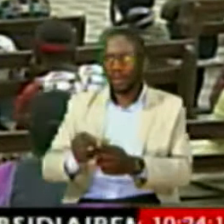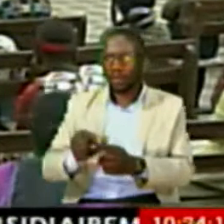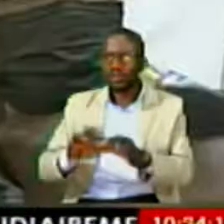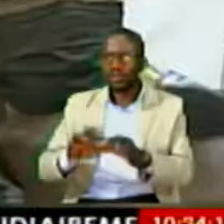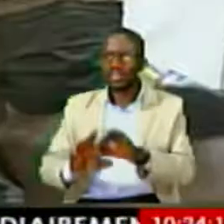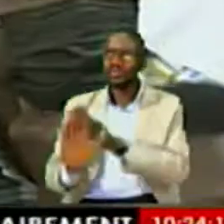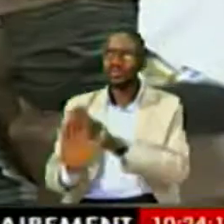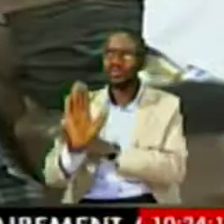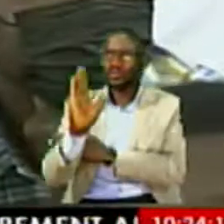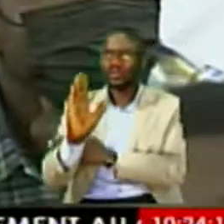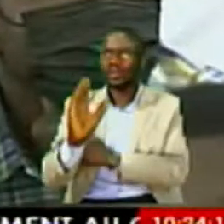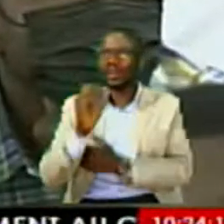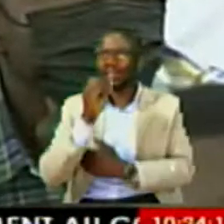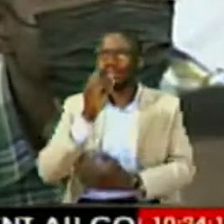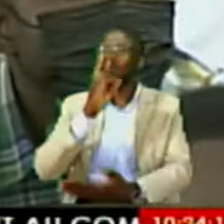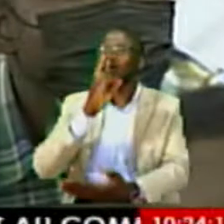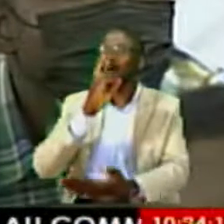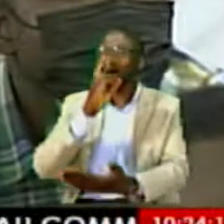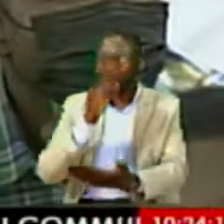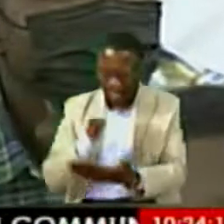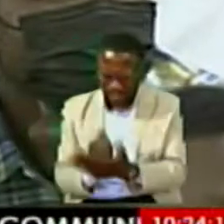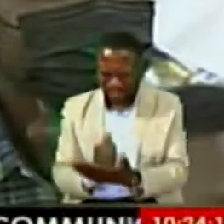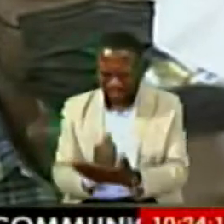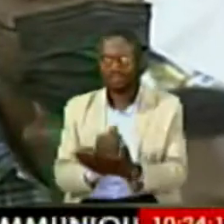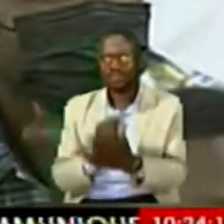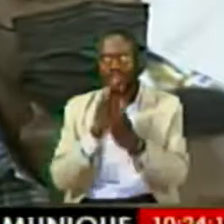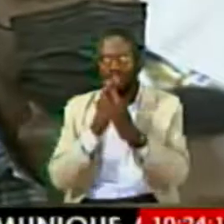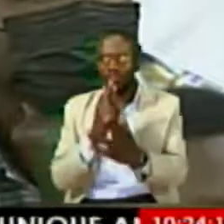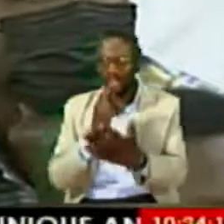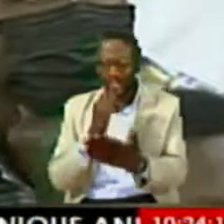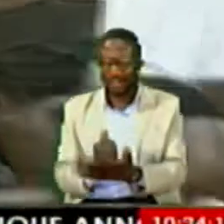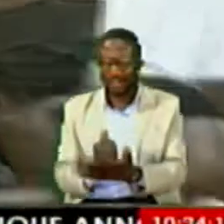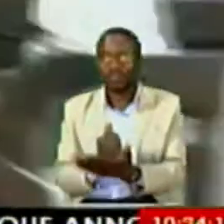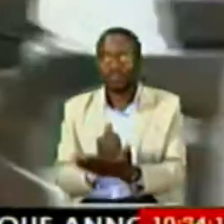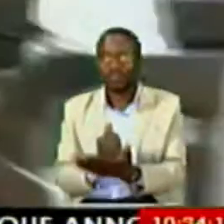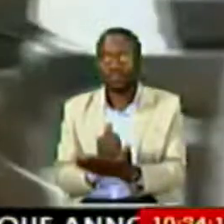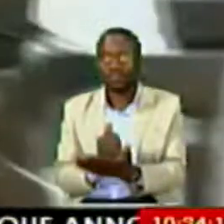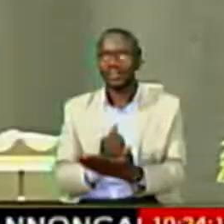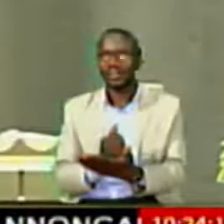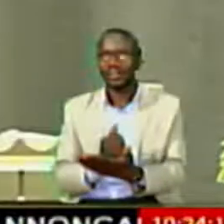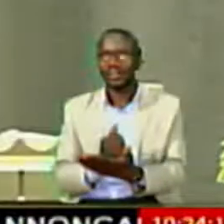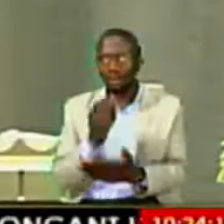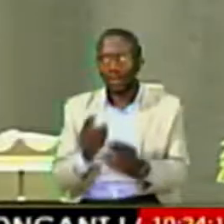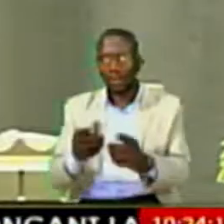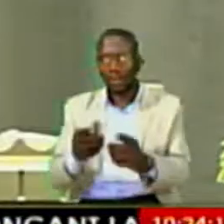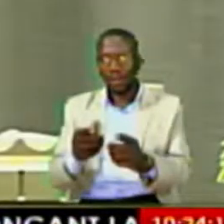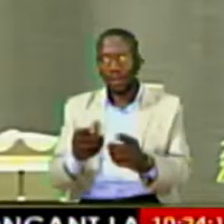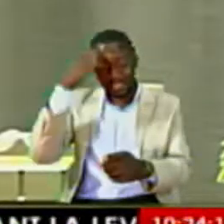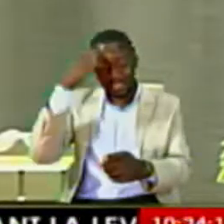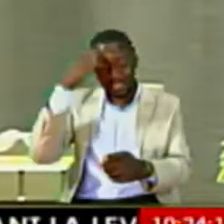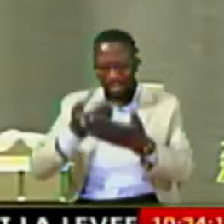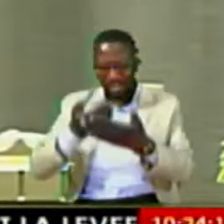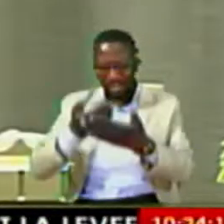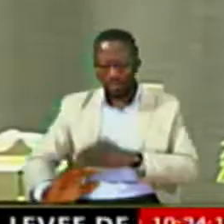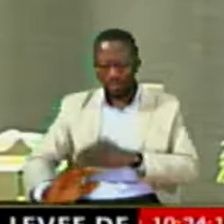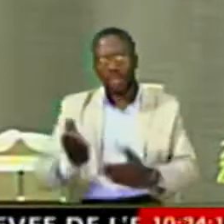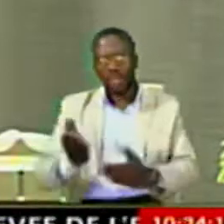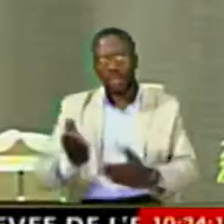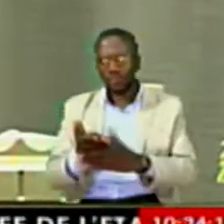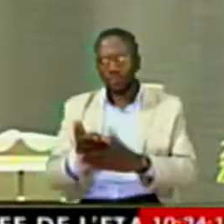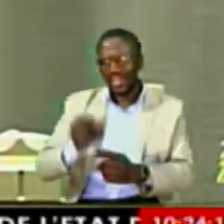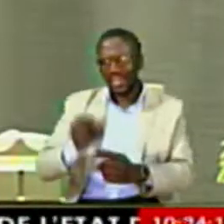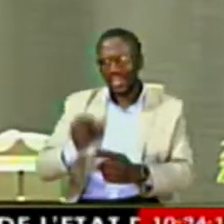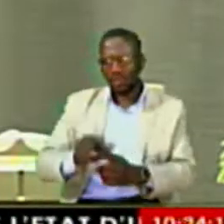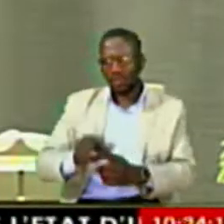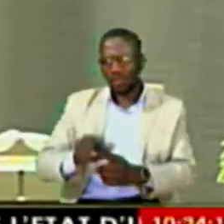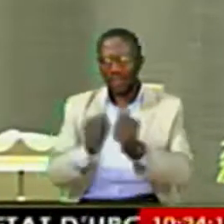disent amen. They say amen. Ils disent amen. They say amen. Parce qu'ils sont nés de la parole. Because they are born of the word. Et ils sont nés de l'Esprit de Dieu. And